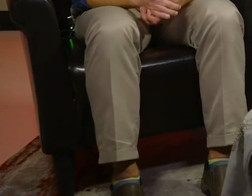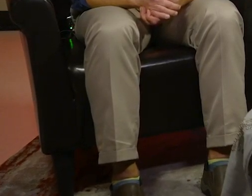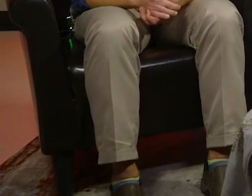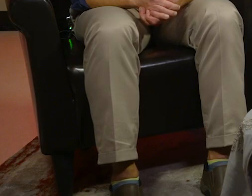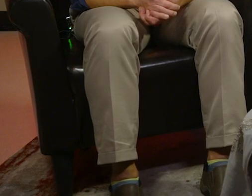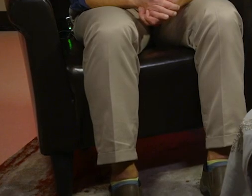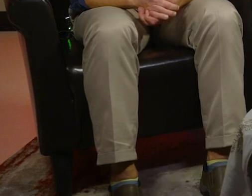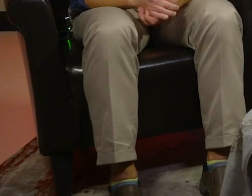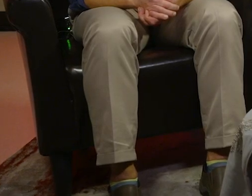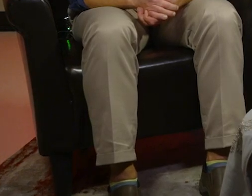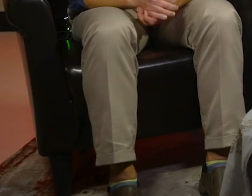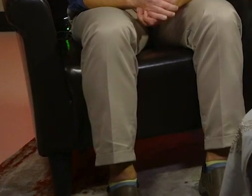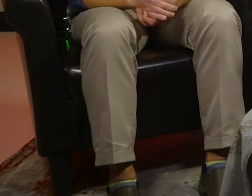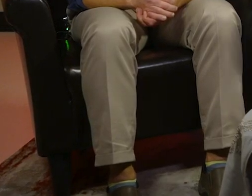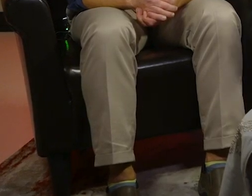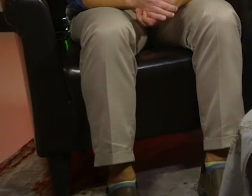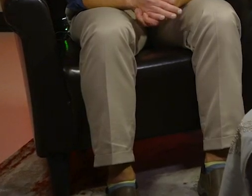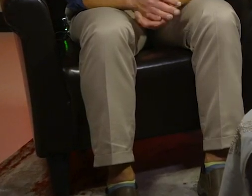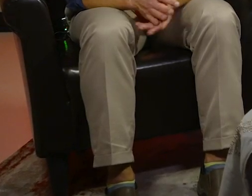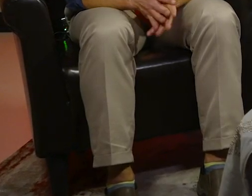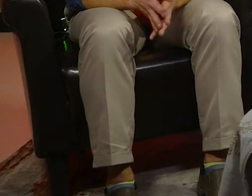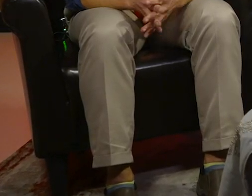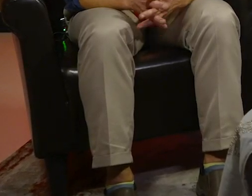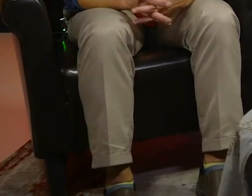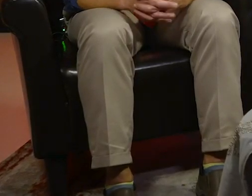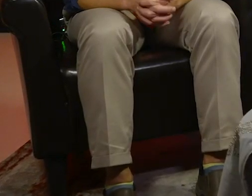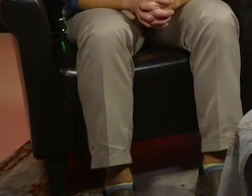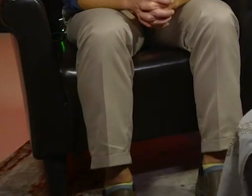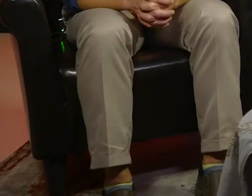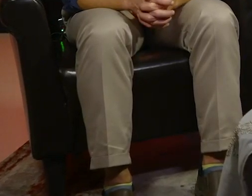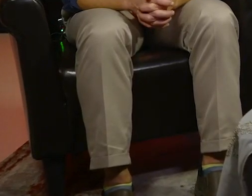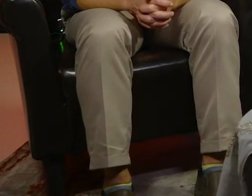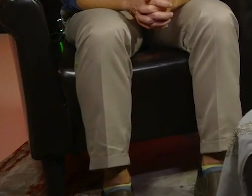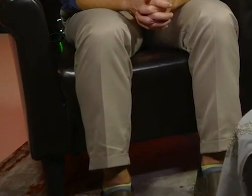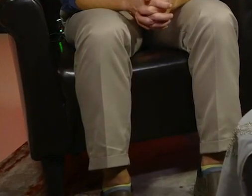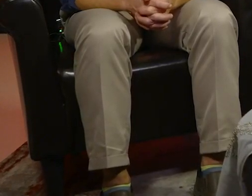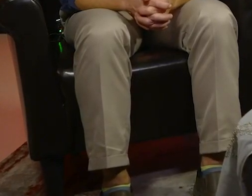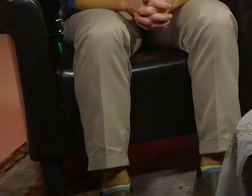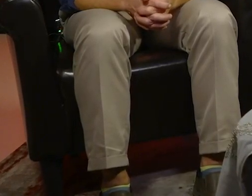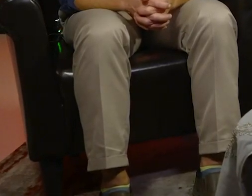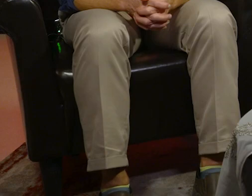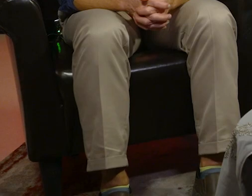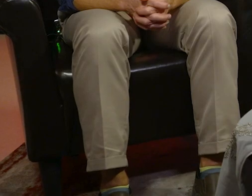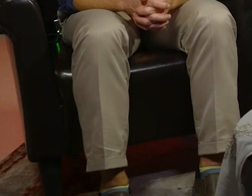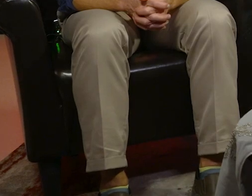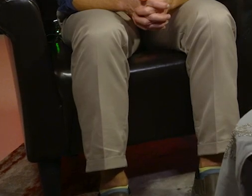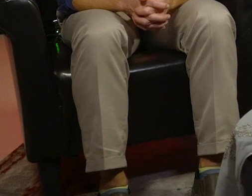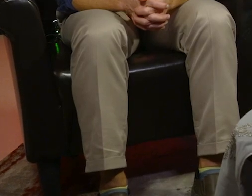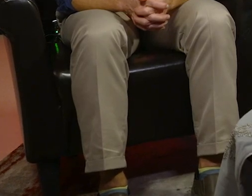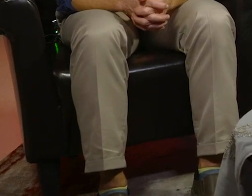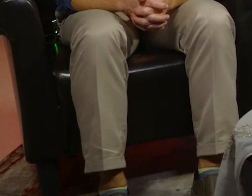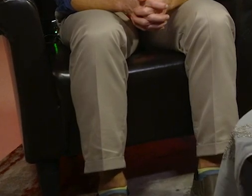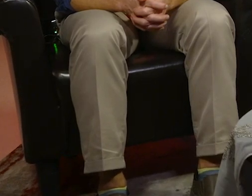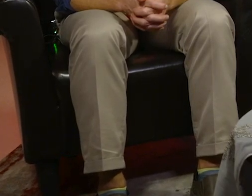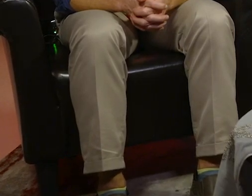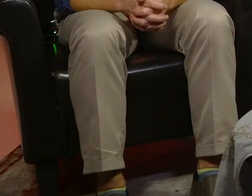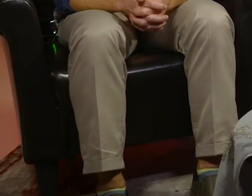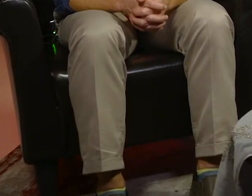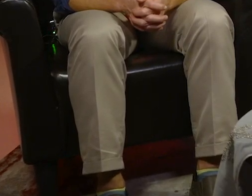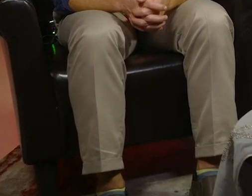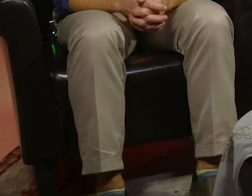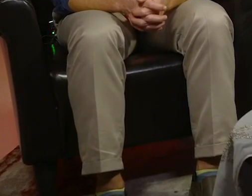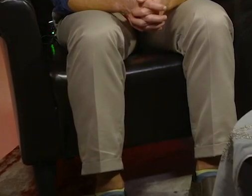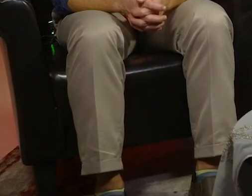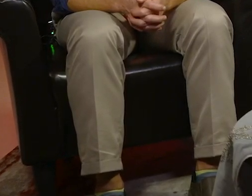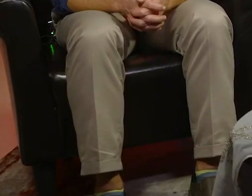yeah. She's the 4-year-old girl we told you about back in August. She got sick all of a sudden on a Sunday night. The doctor told her mom they were going to test for strep,